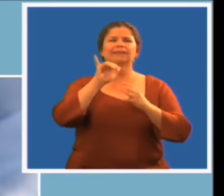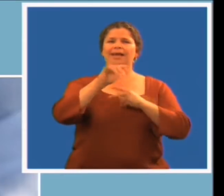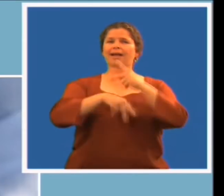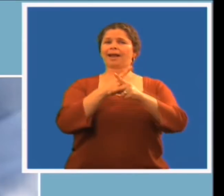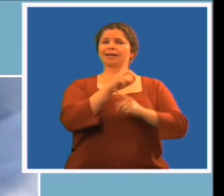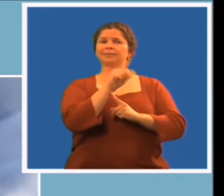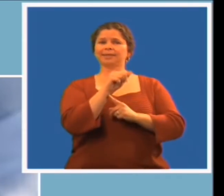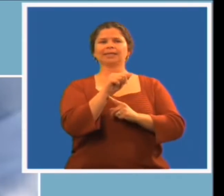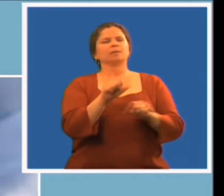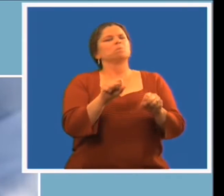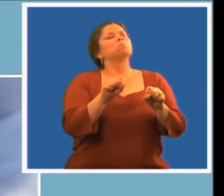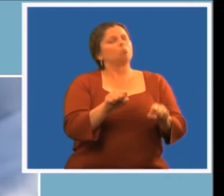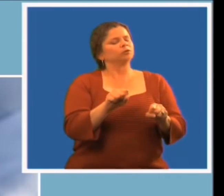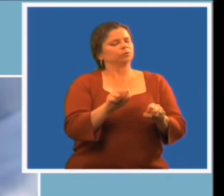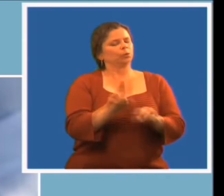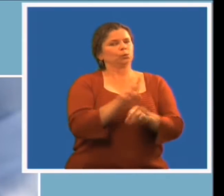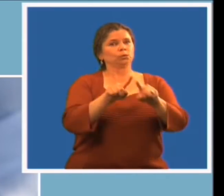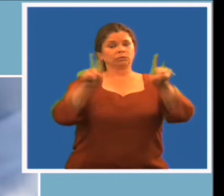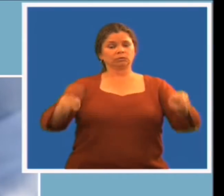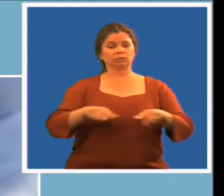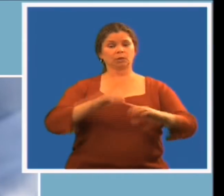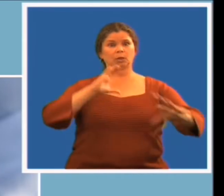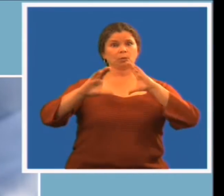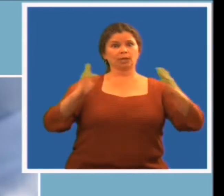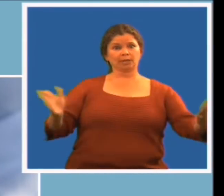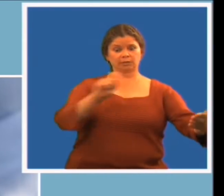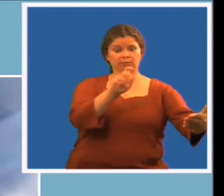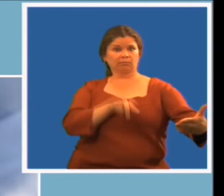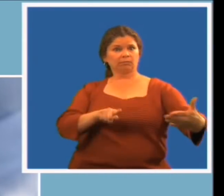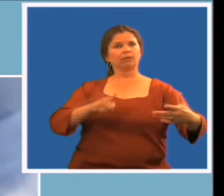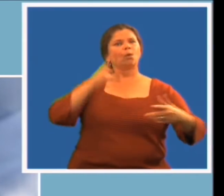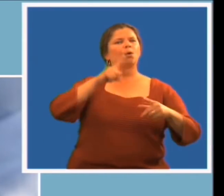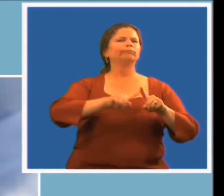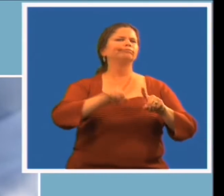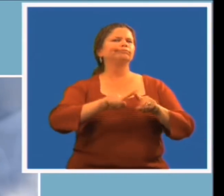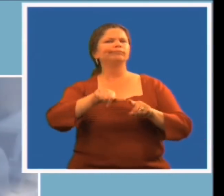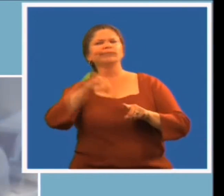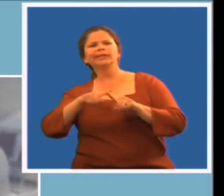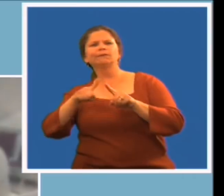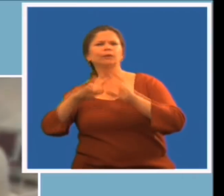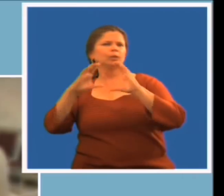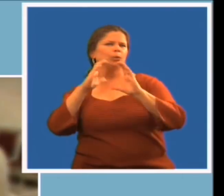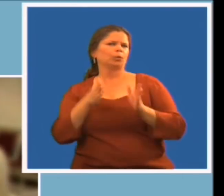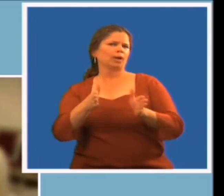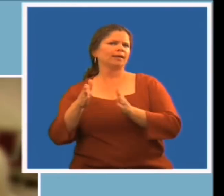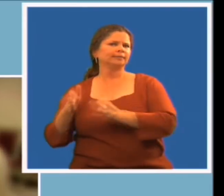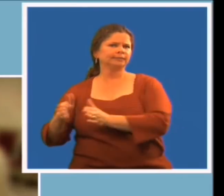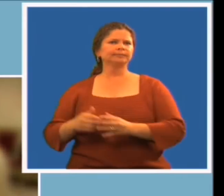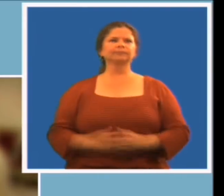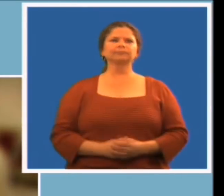with this type of disability may use a communication board or other assistive devices.